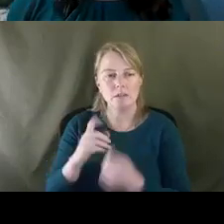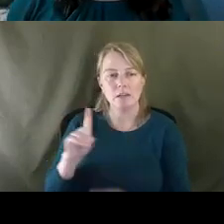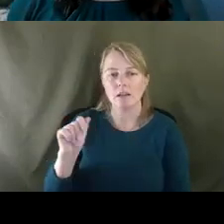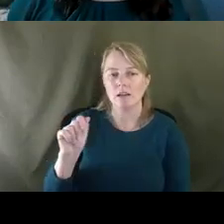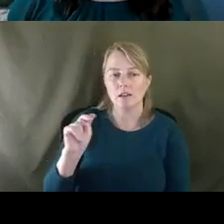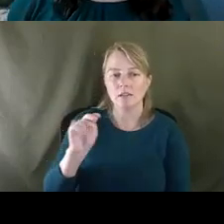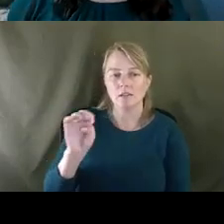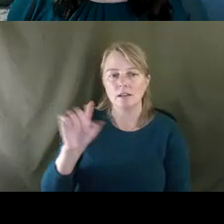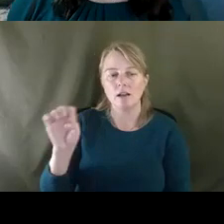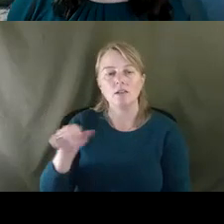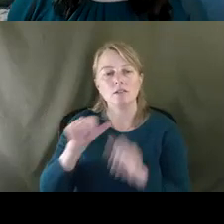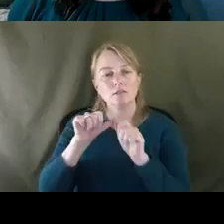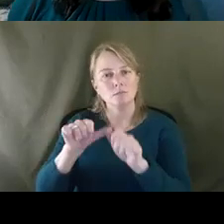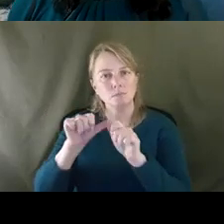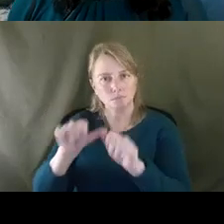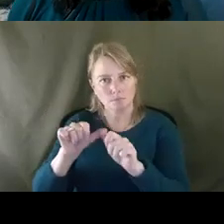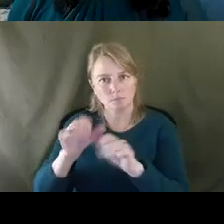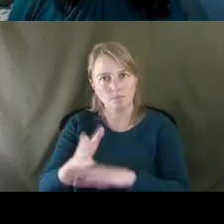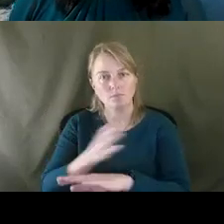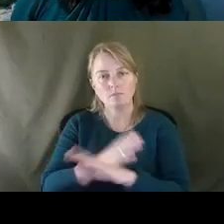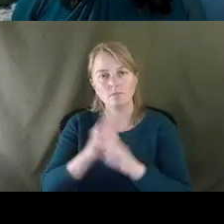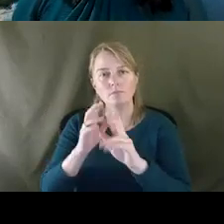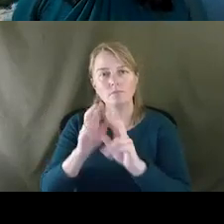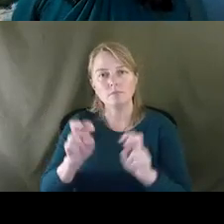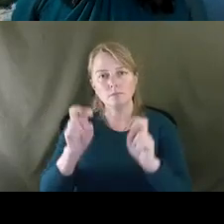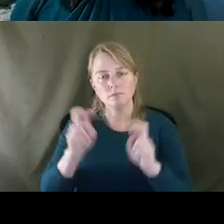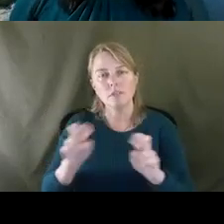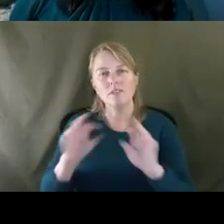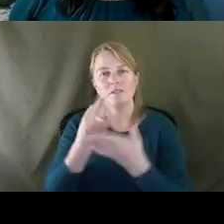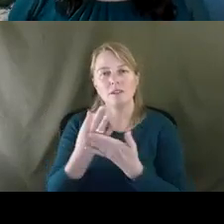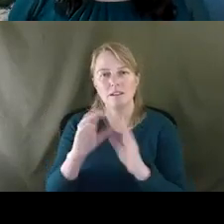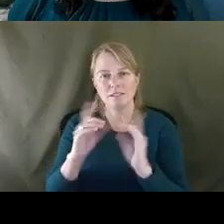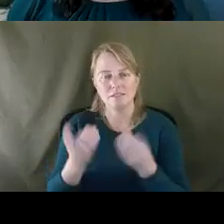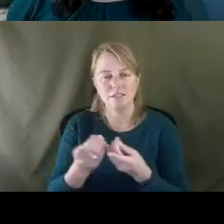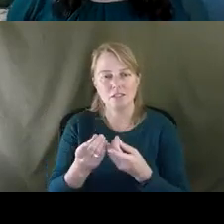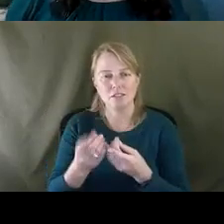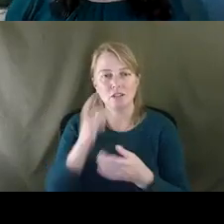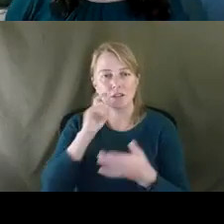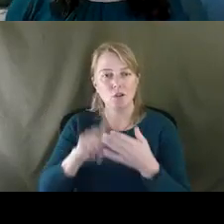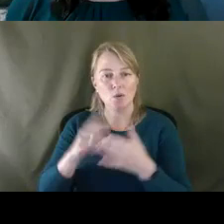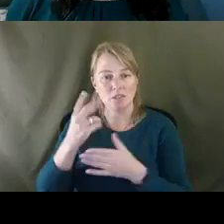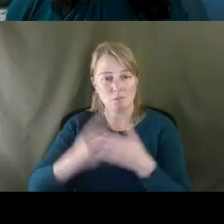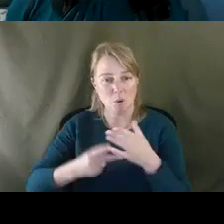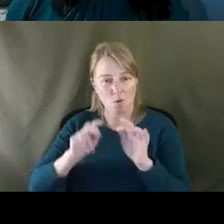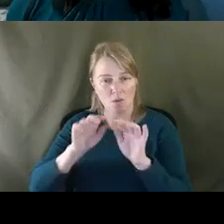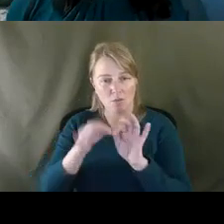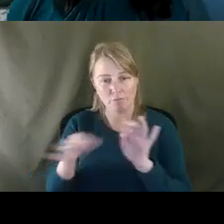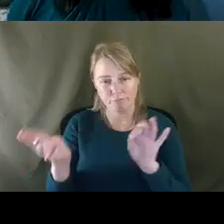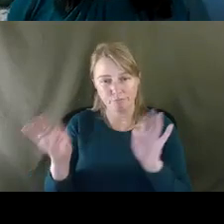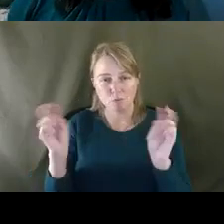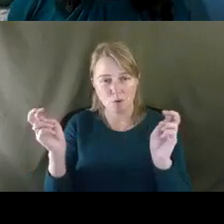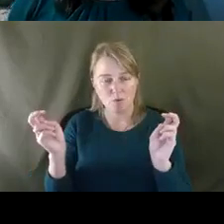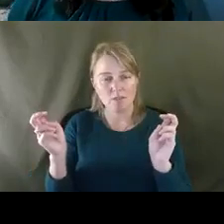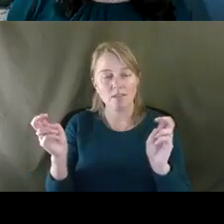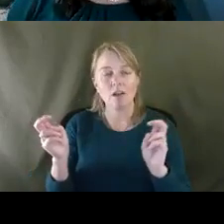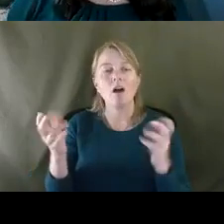continuous improvement analyst in the finance division. As you can see from both of their comments here, they